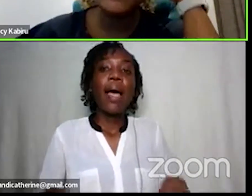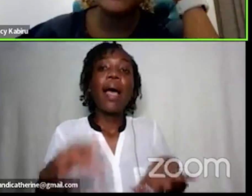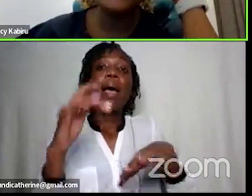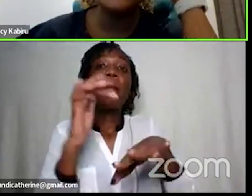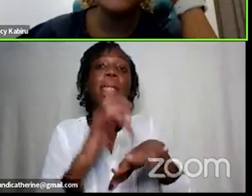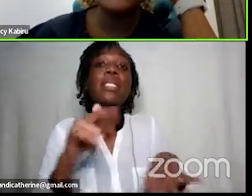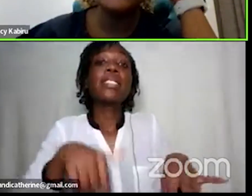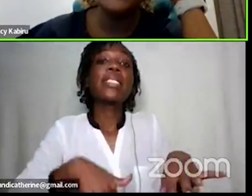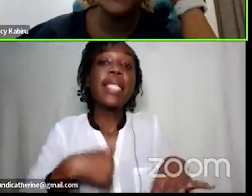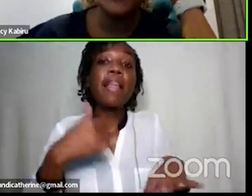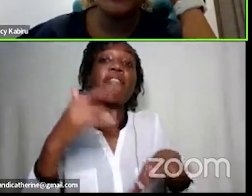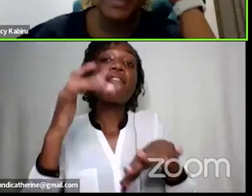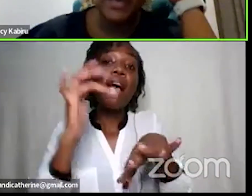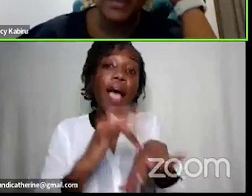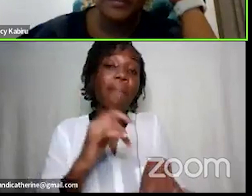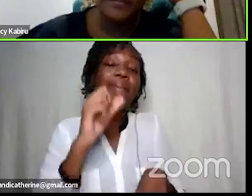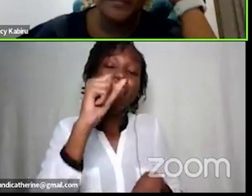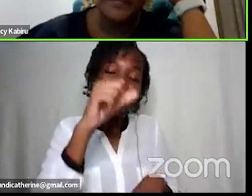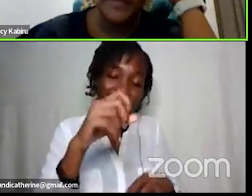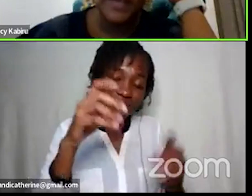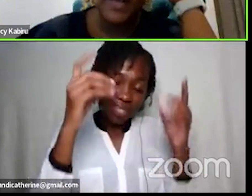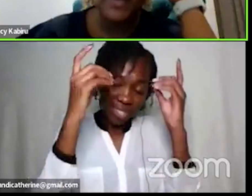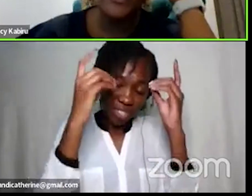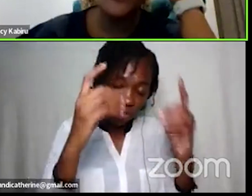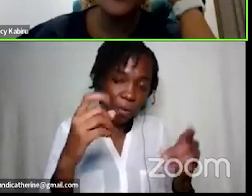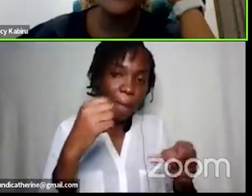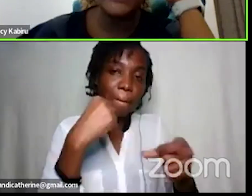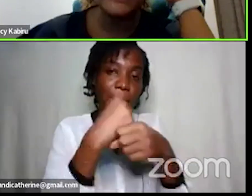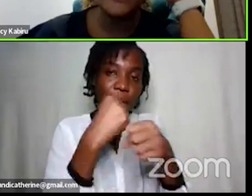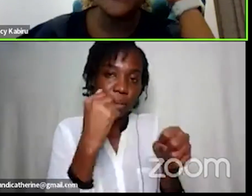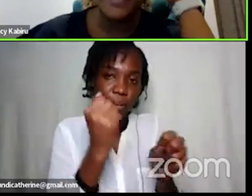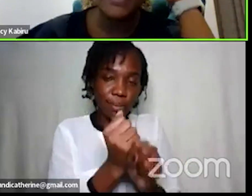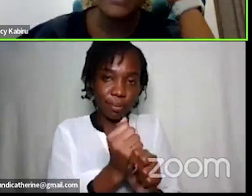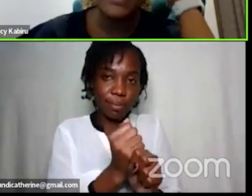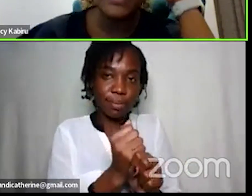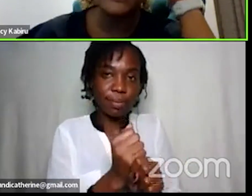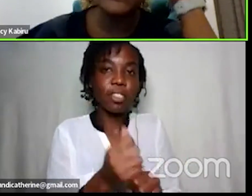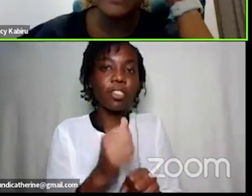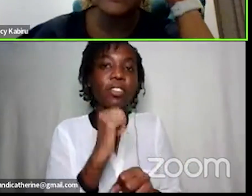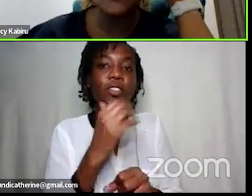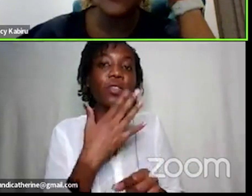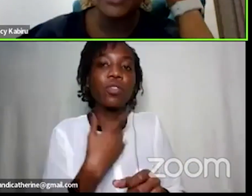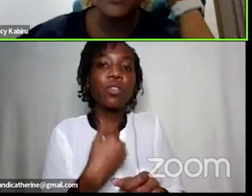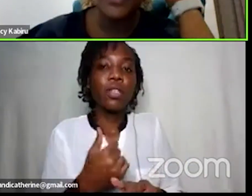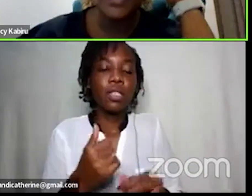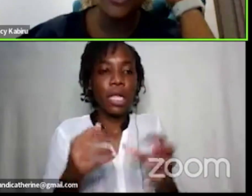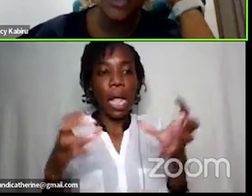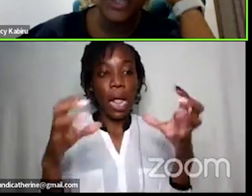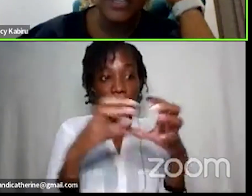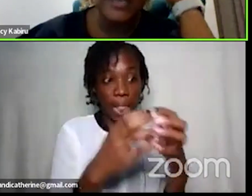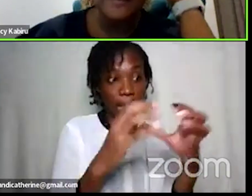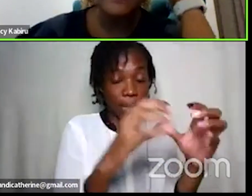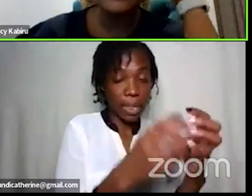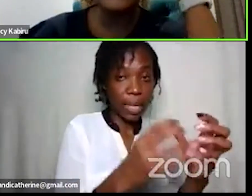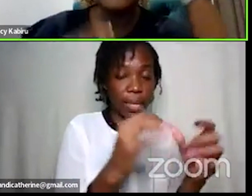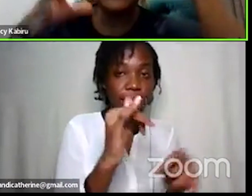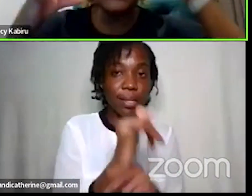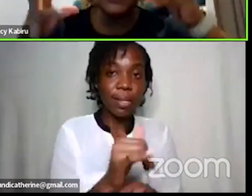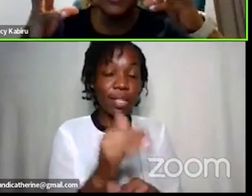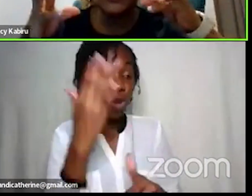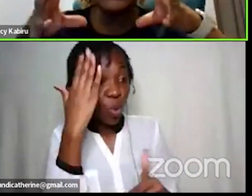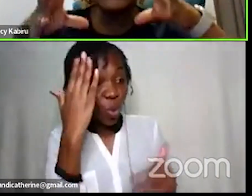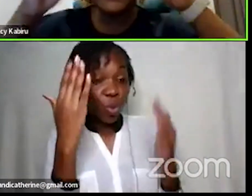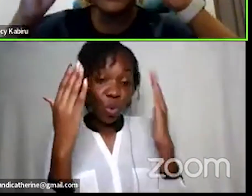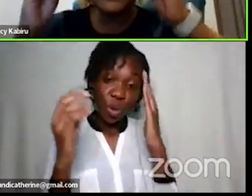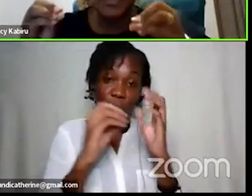Self-harm is a decision you make. Now, I don't want to classify it as conscious or unconscious, but it is